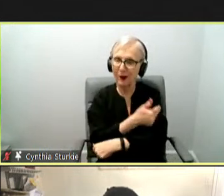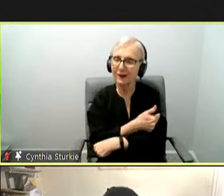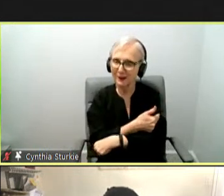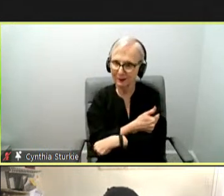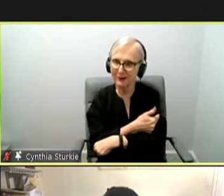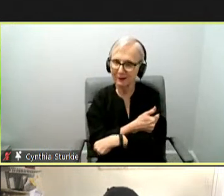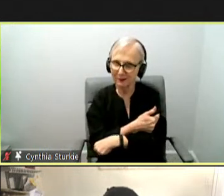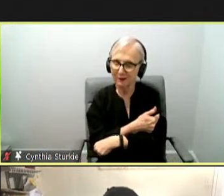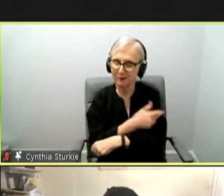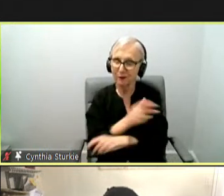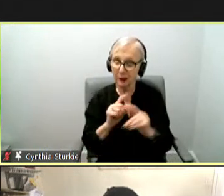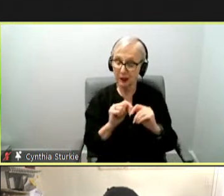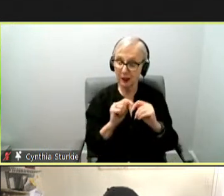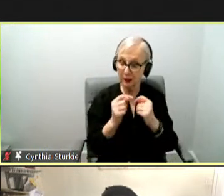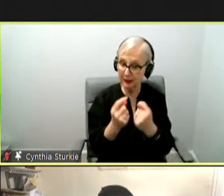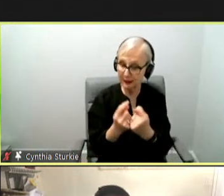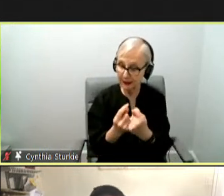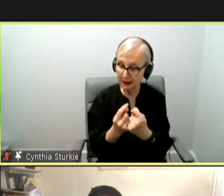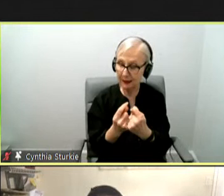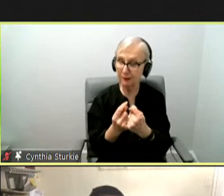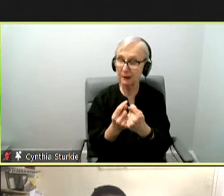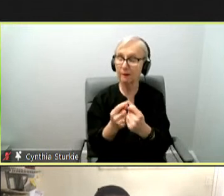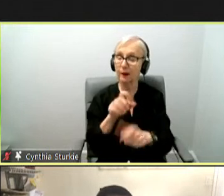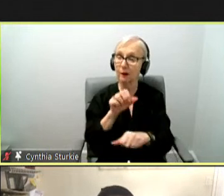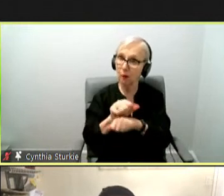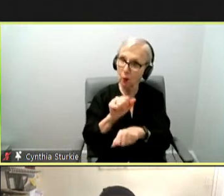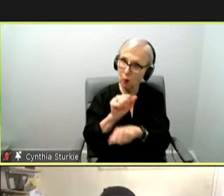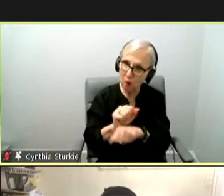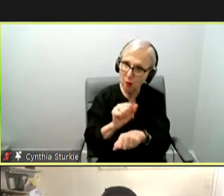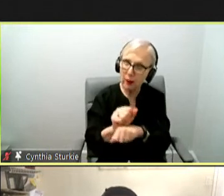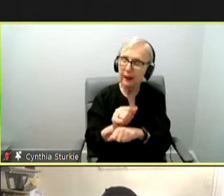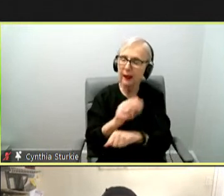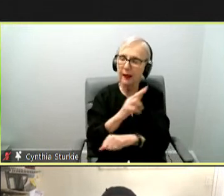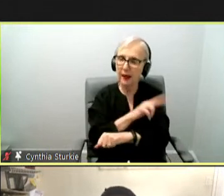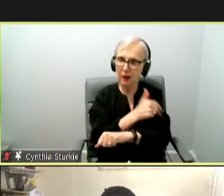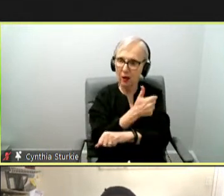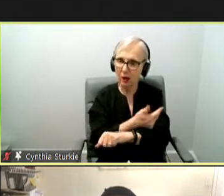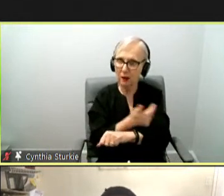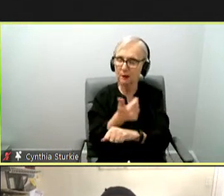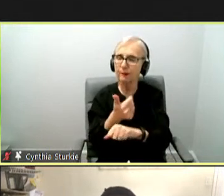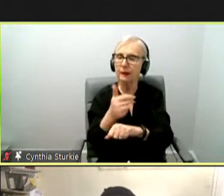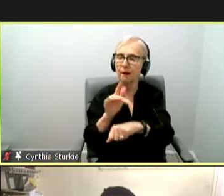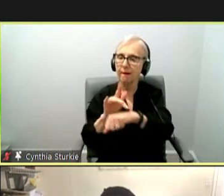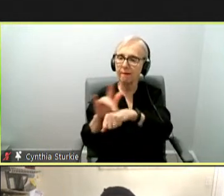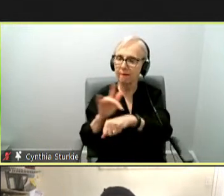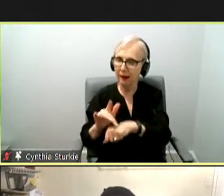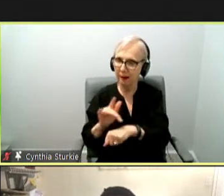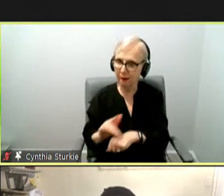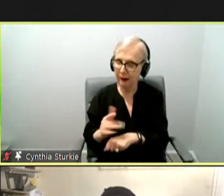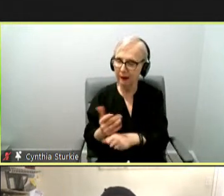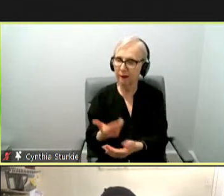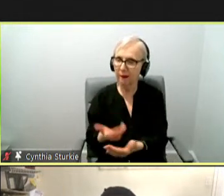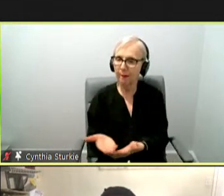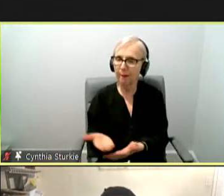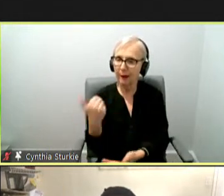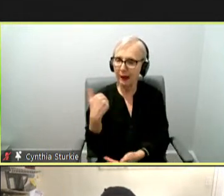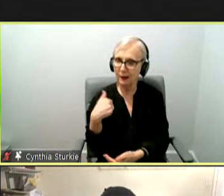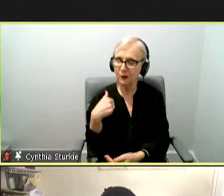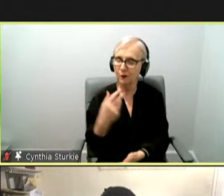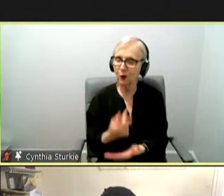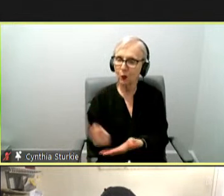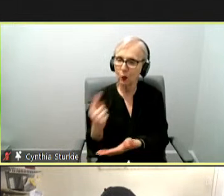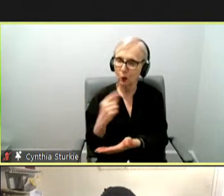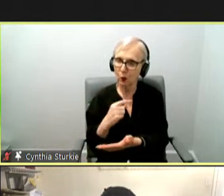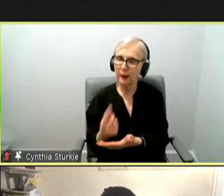our teams have been doing an enormous amount of work to add hospital capacity over the last few weeks. And that capacity